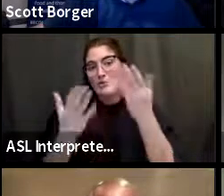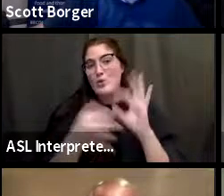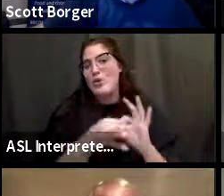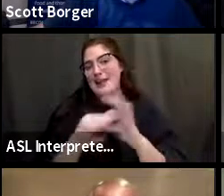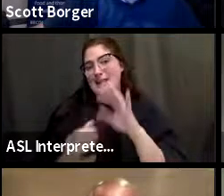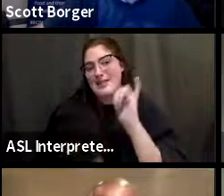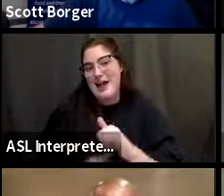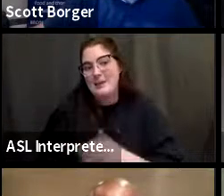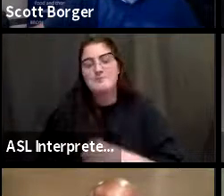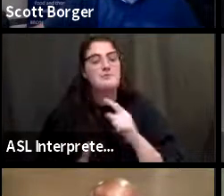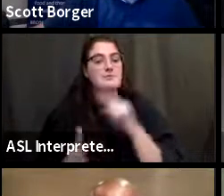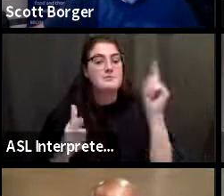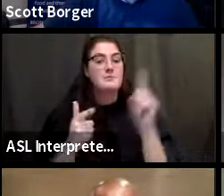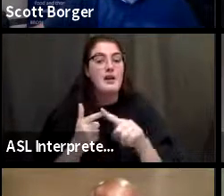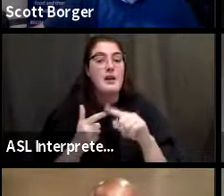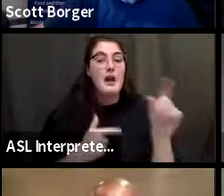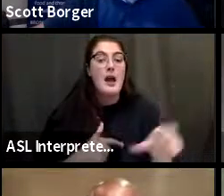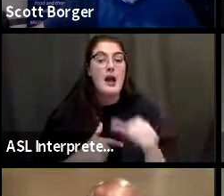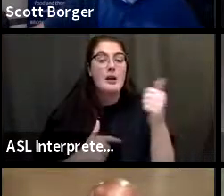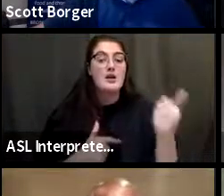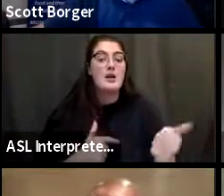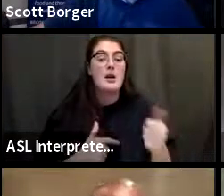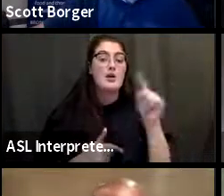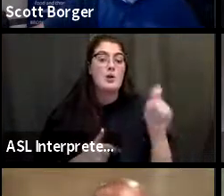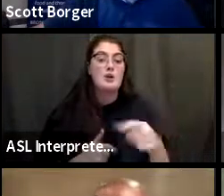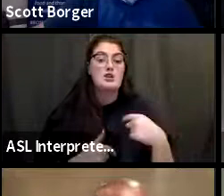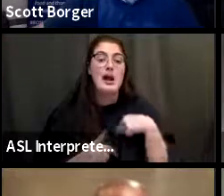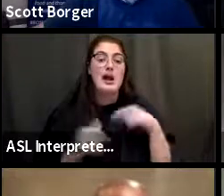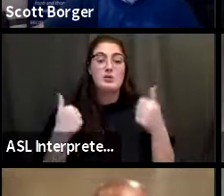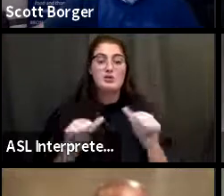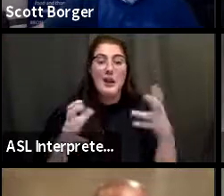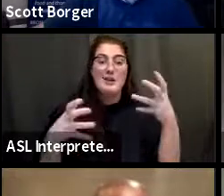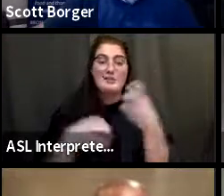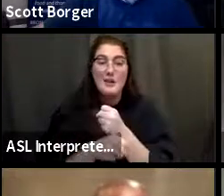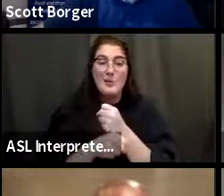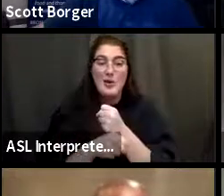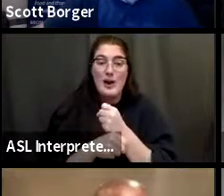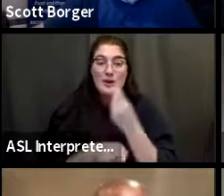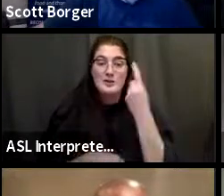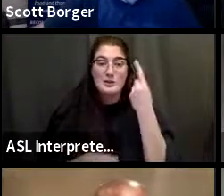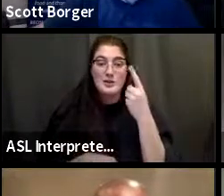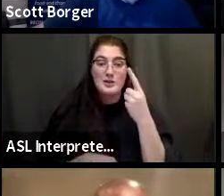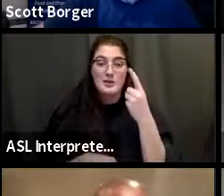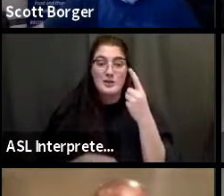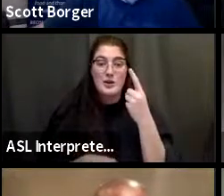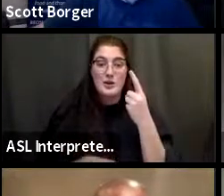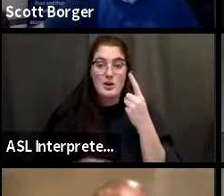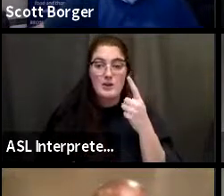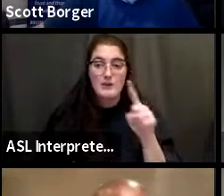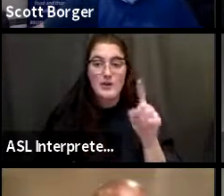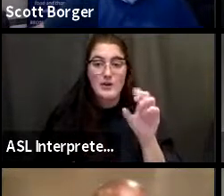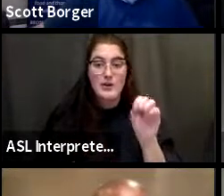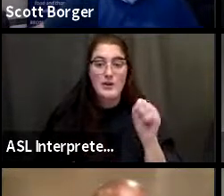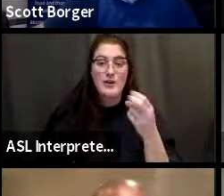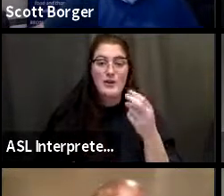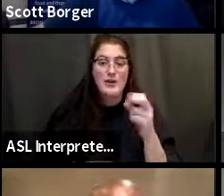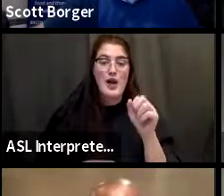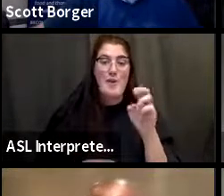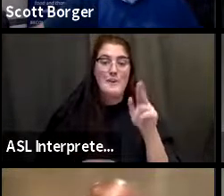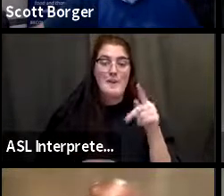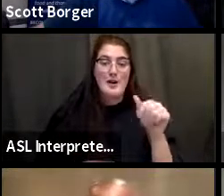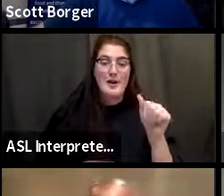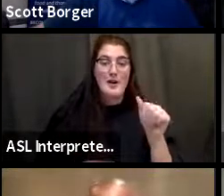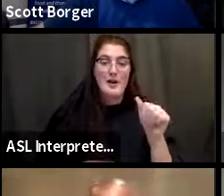Okay. And then another question, which I'll try to summarize for Director Strappa. There is a significant amount